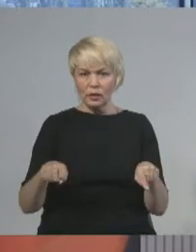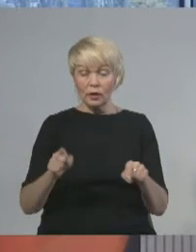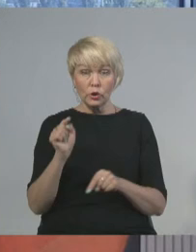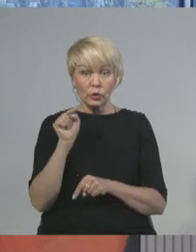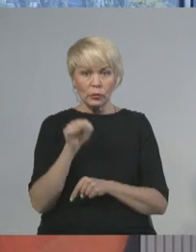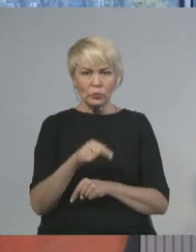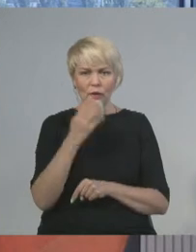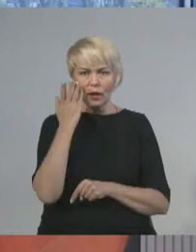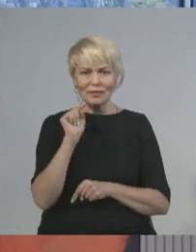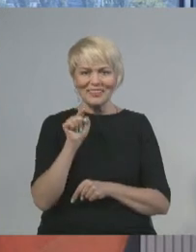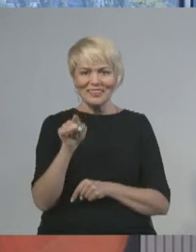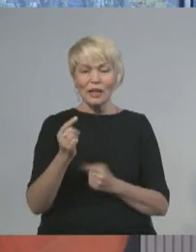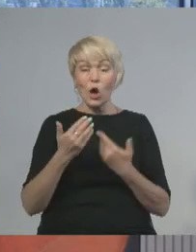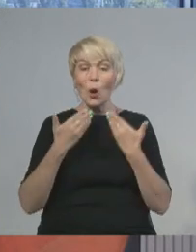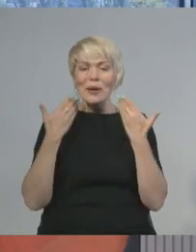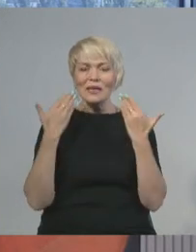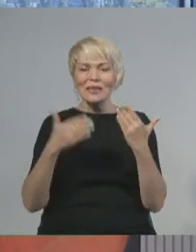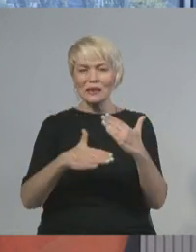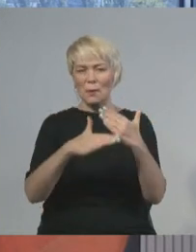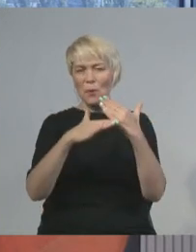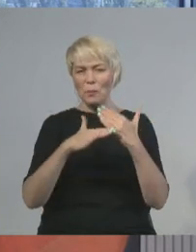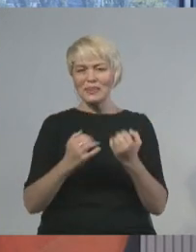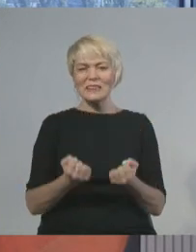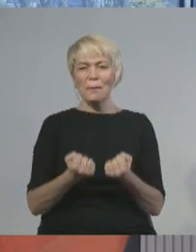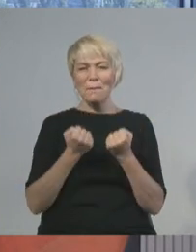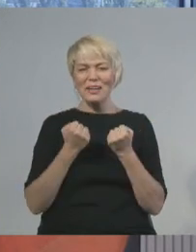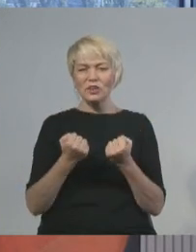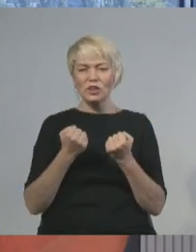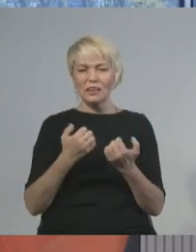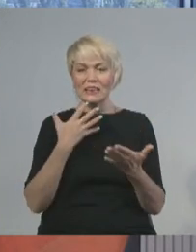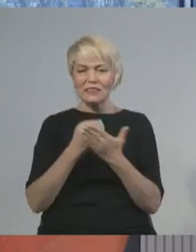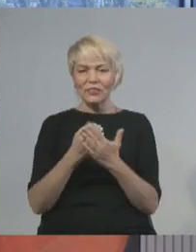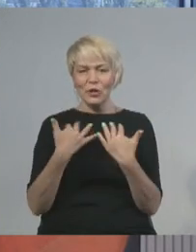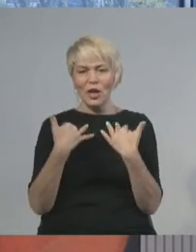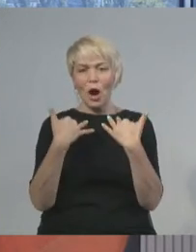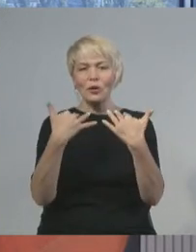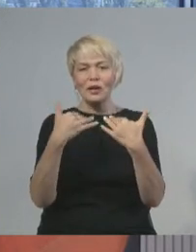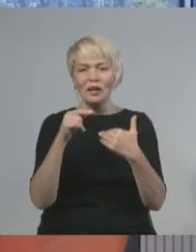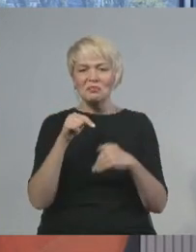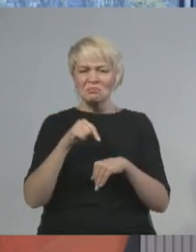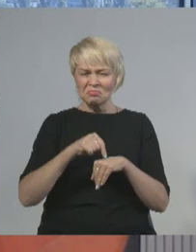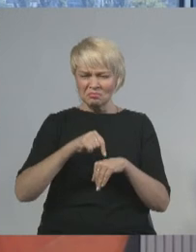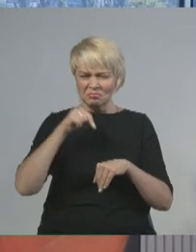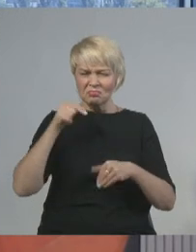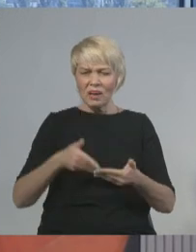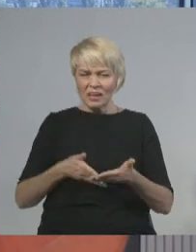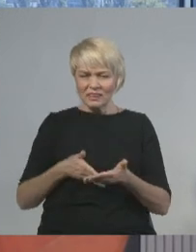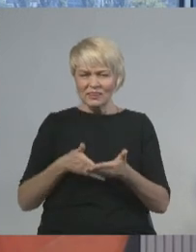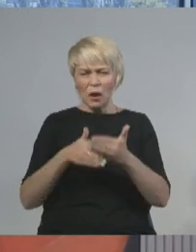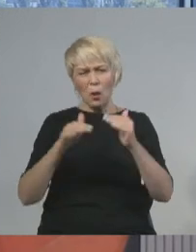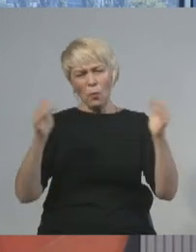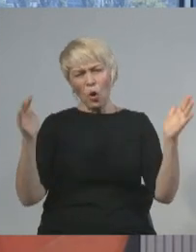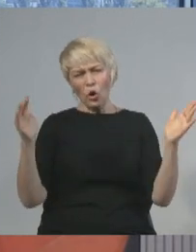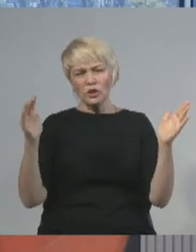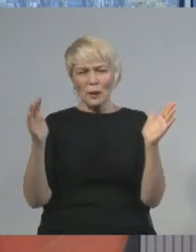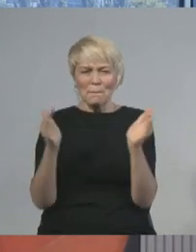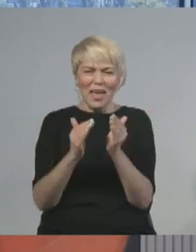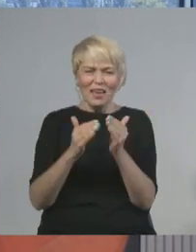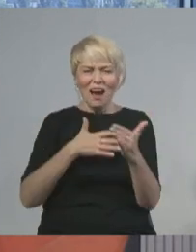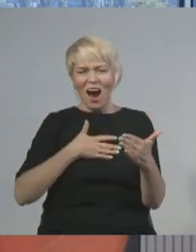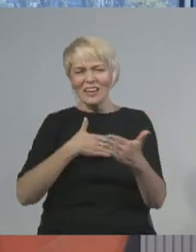the growth rate was much higher when you ask your audience for support they are usually very eager